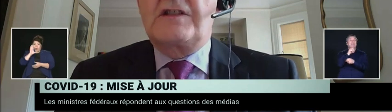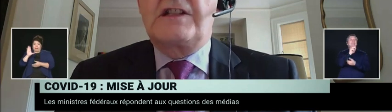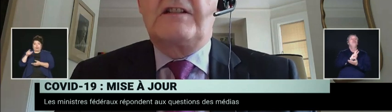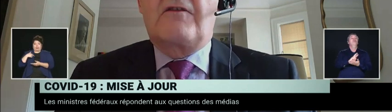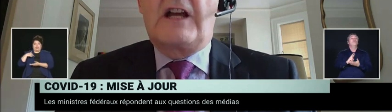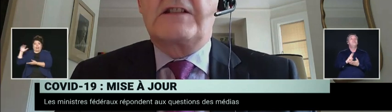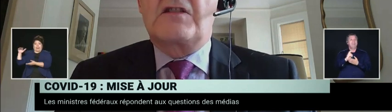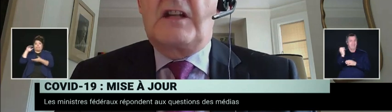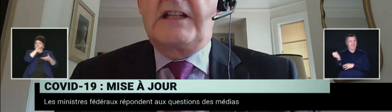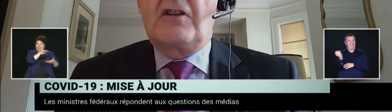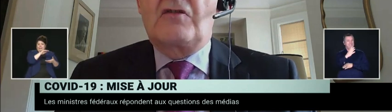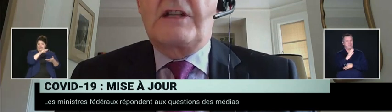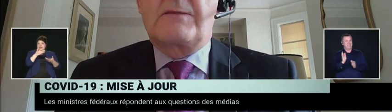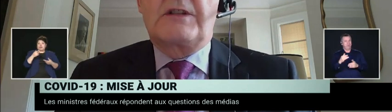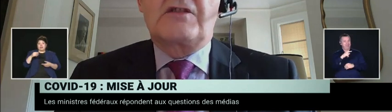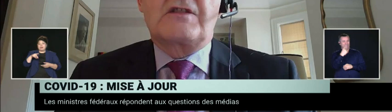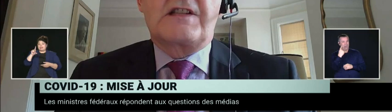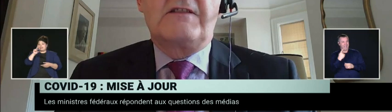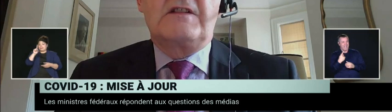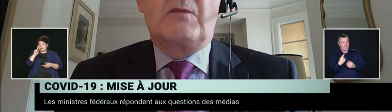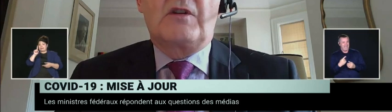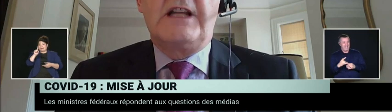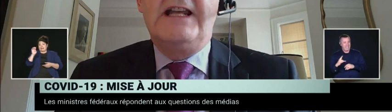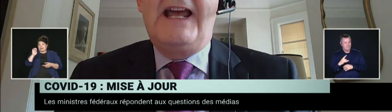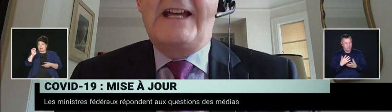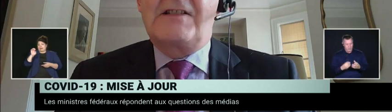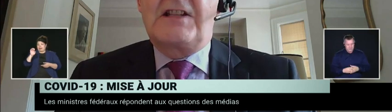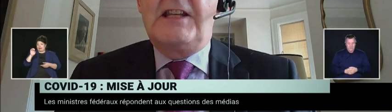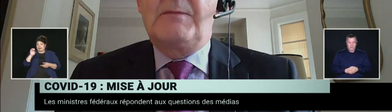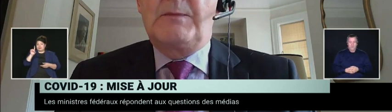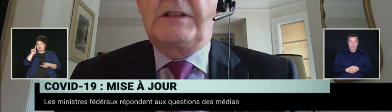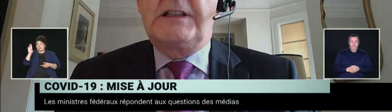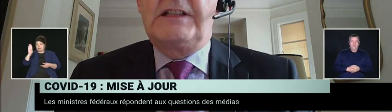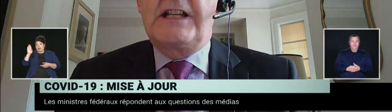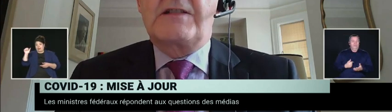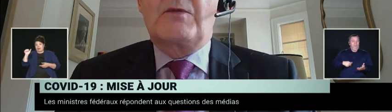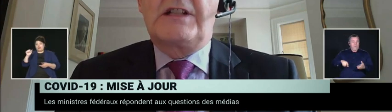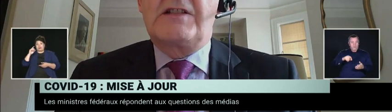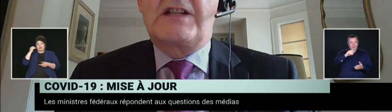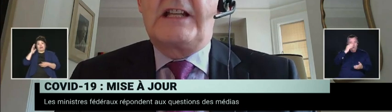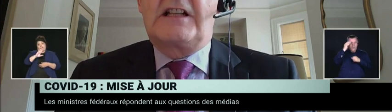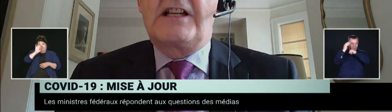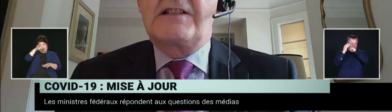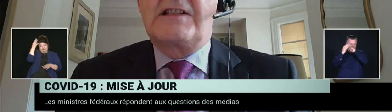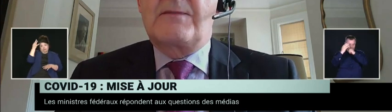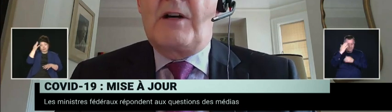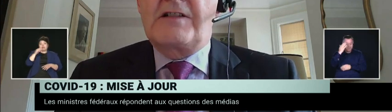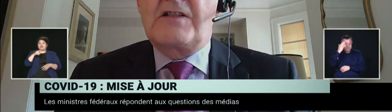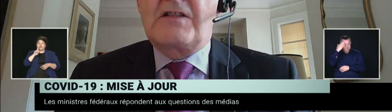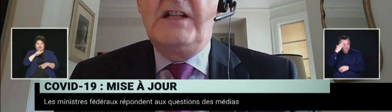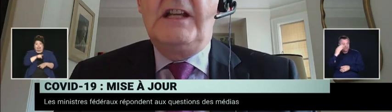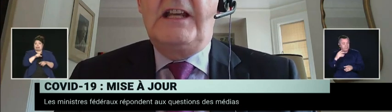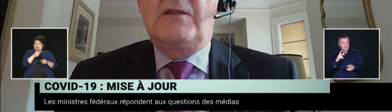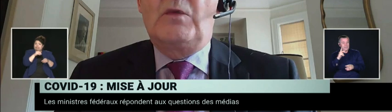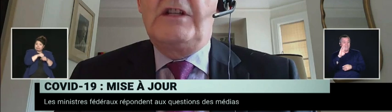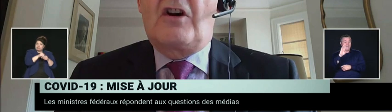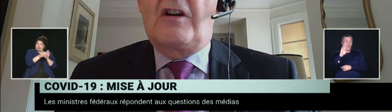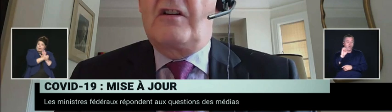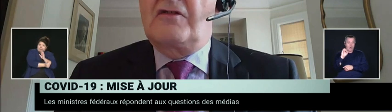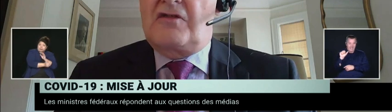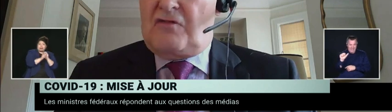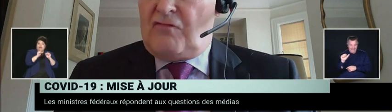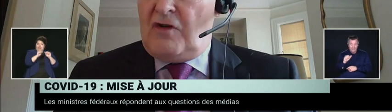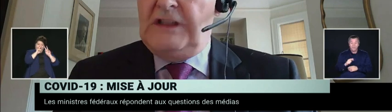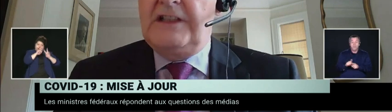is an agency in France, like our Transportation Safety Board, has the capability and the expertise to analyze these boxes. And we